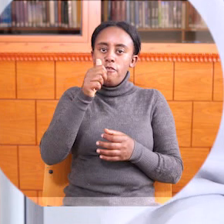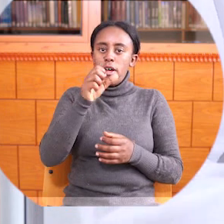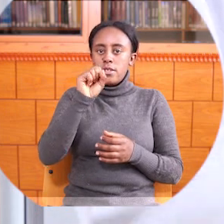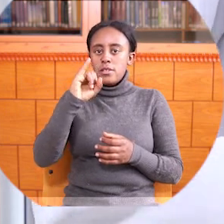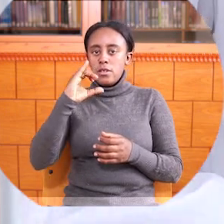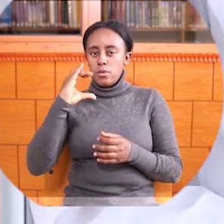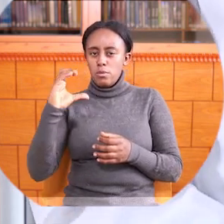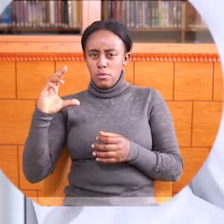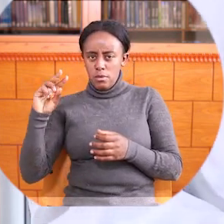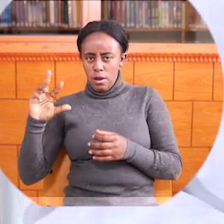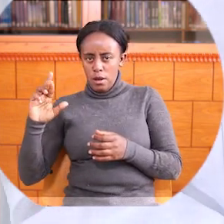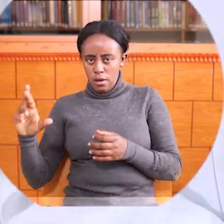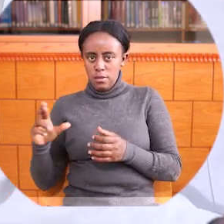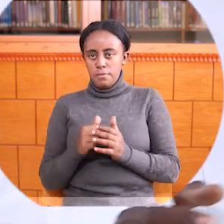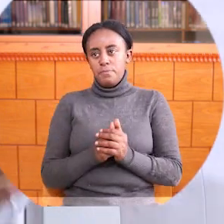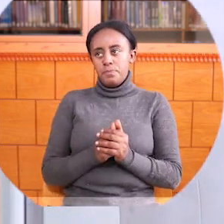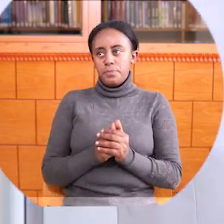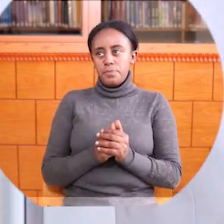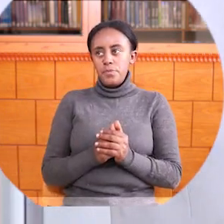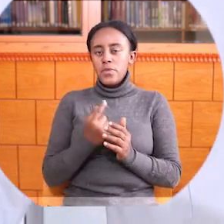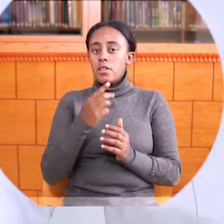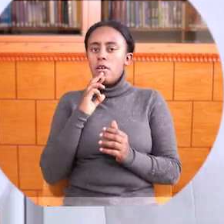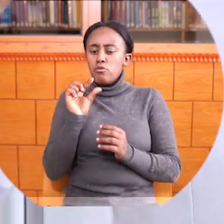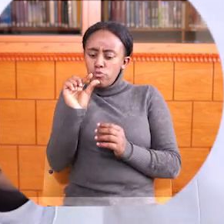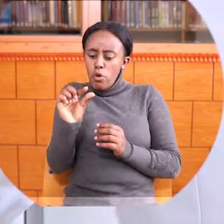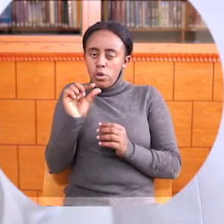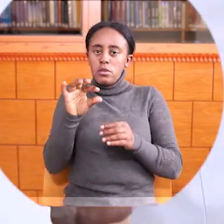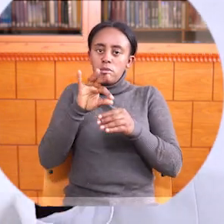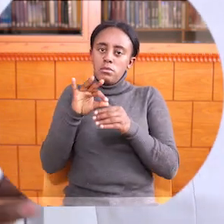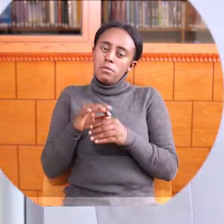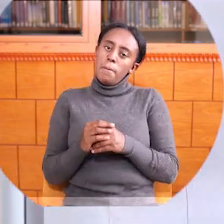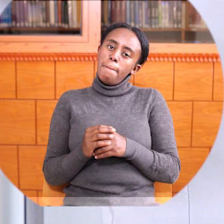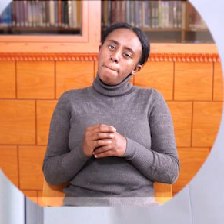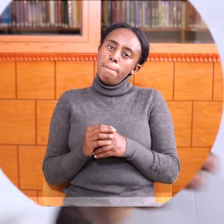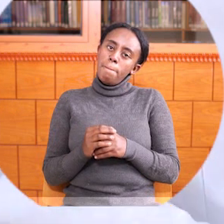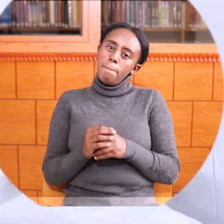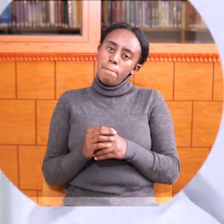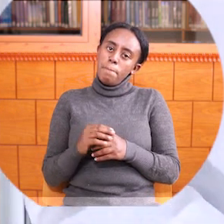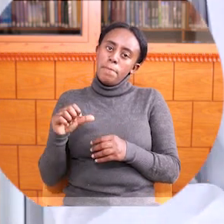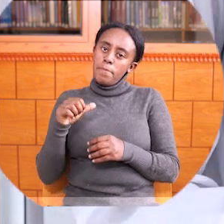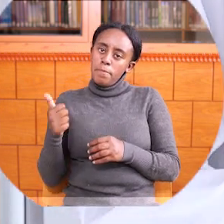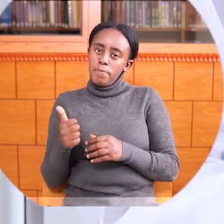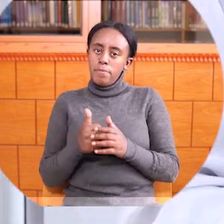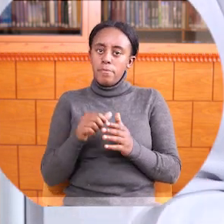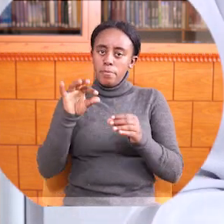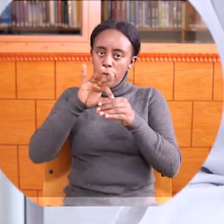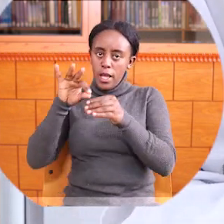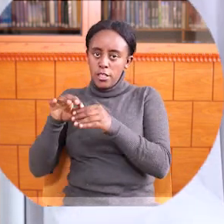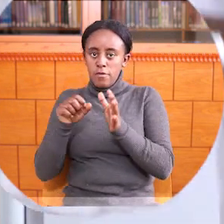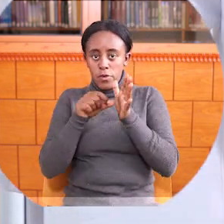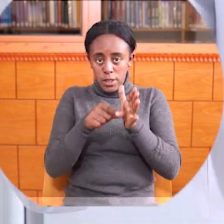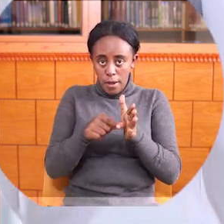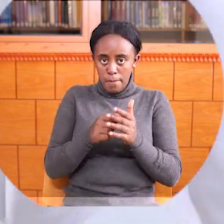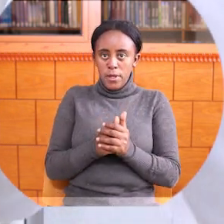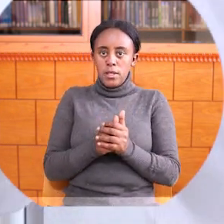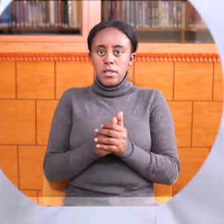bundles. The another one is they are small in size when we compare from the remaining plants. For example,